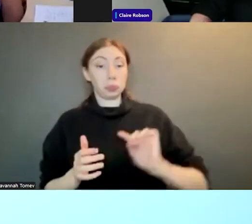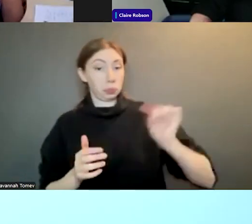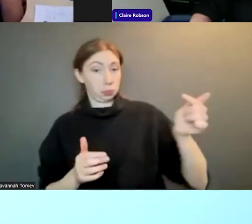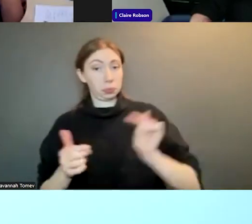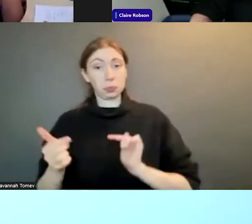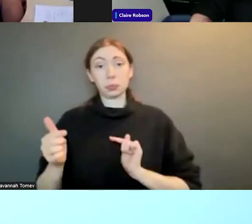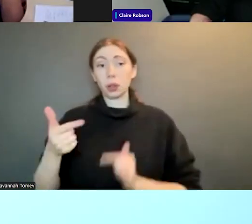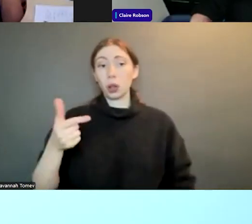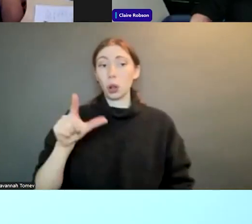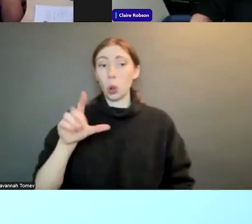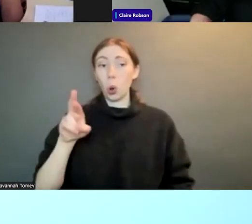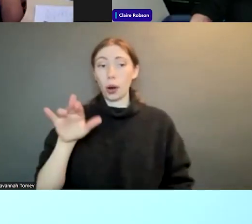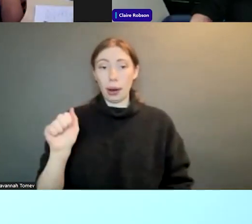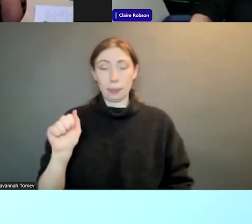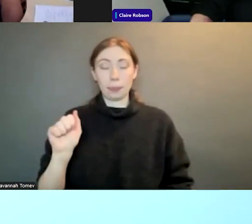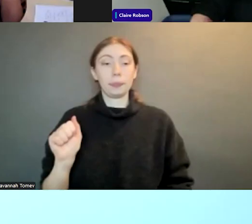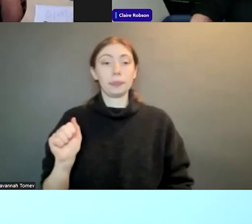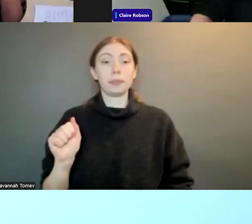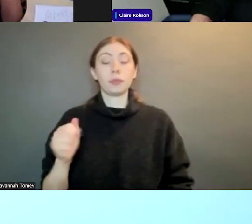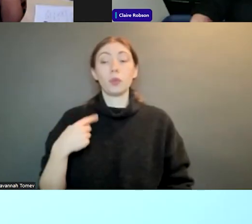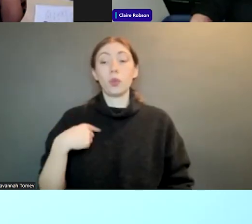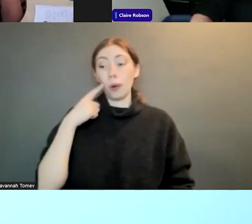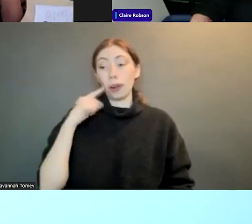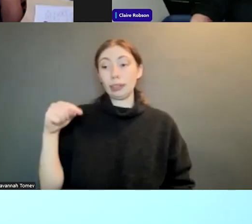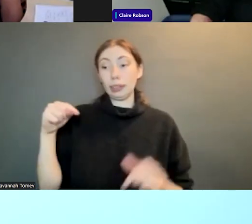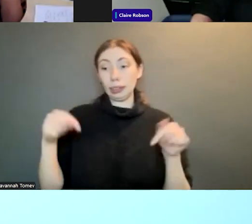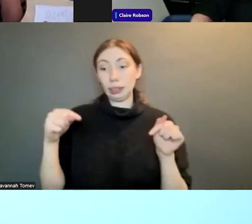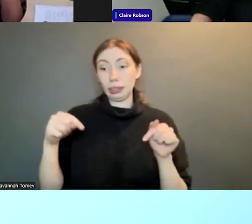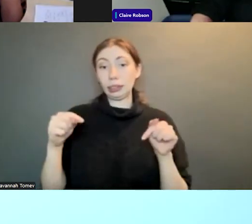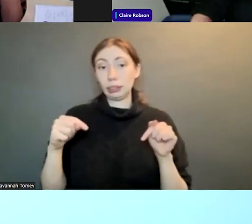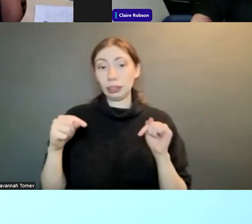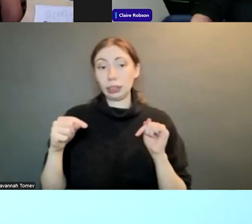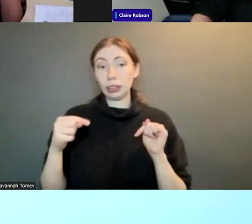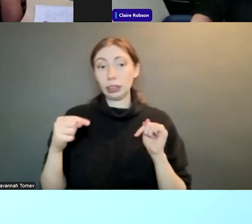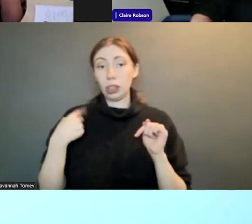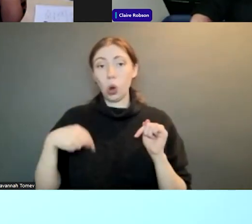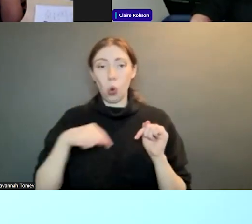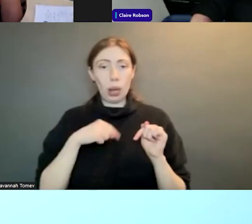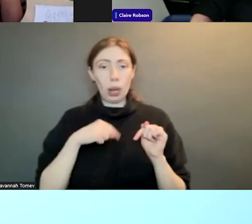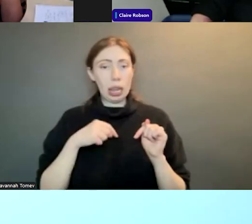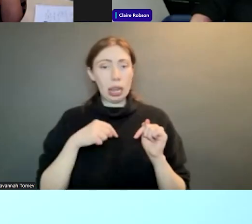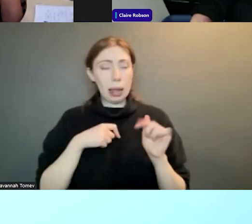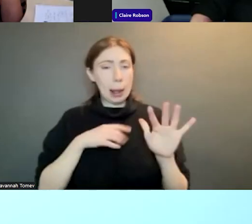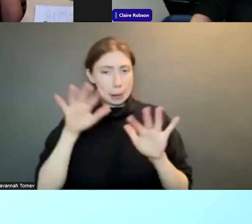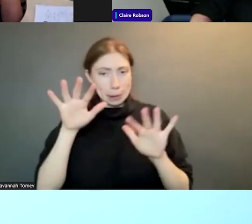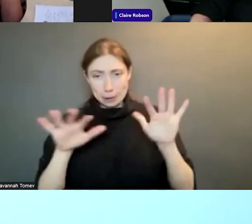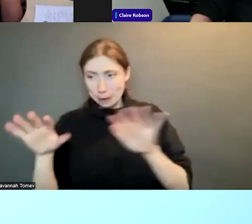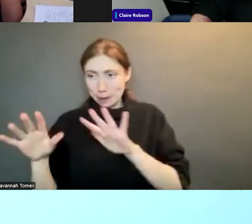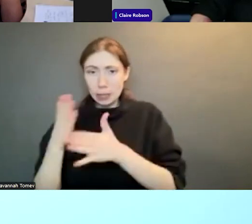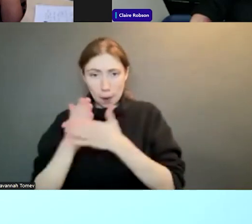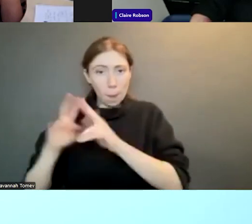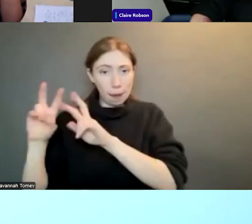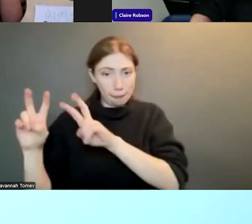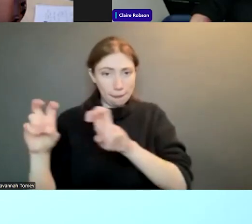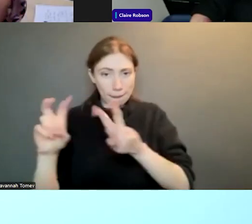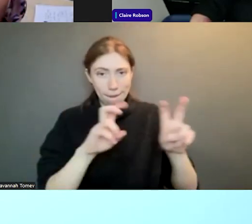are looking in a variety of different ways, and we have done some analyses where, in